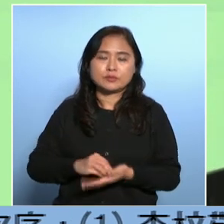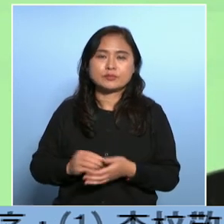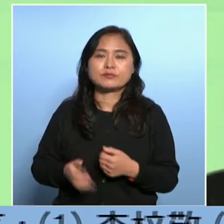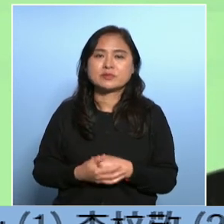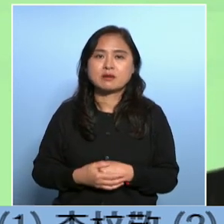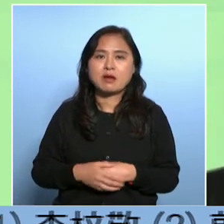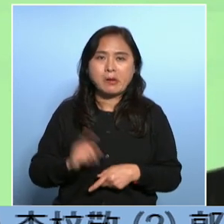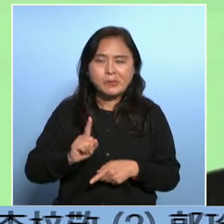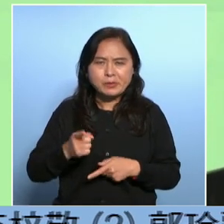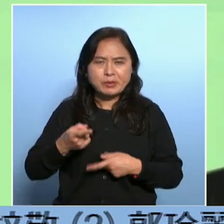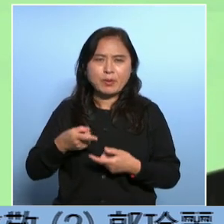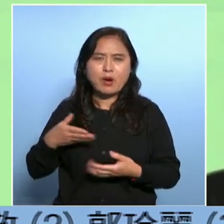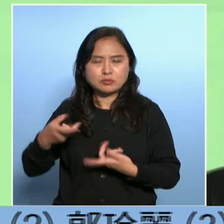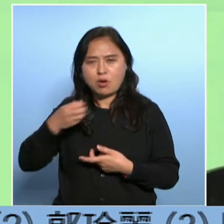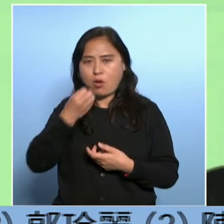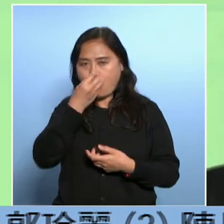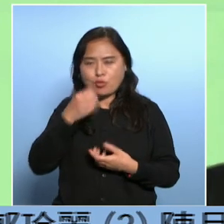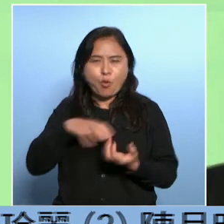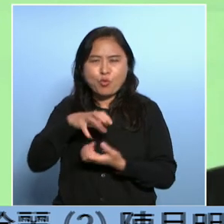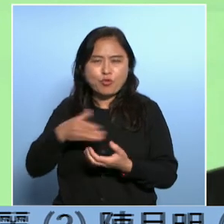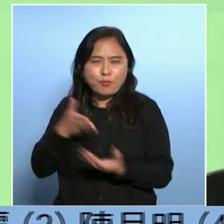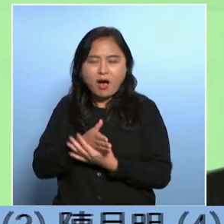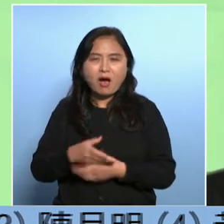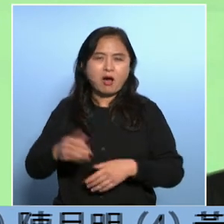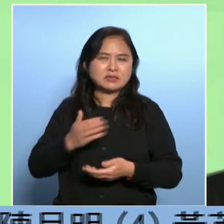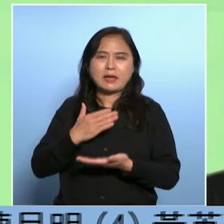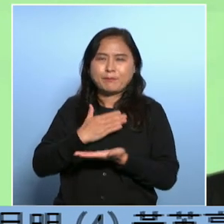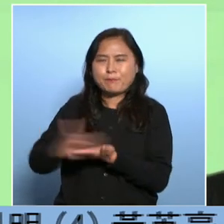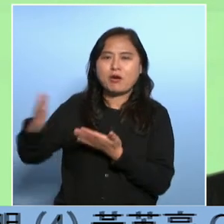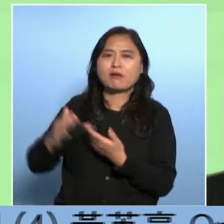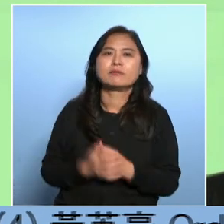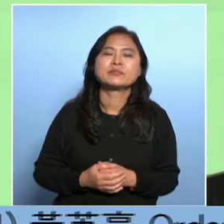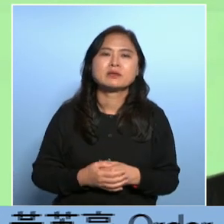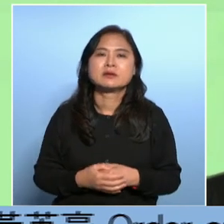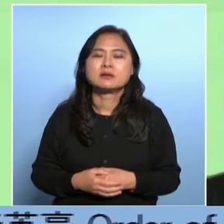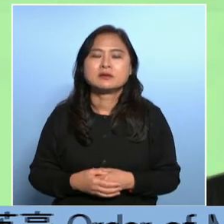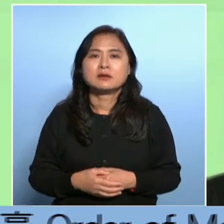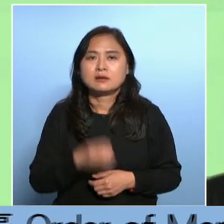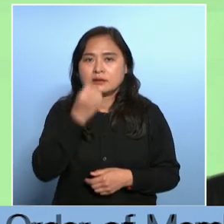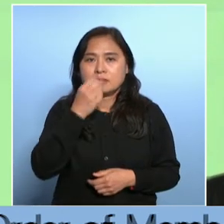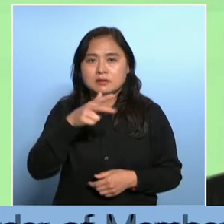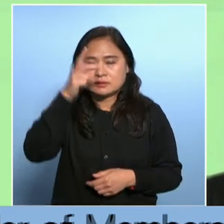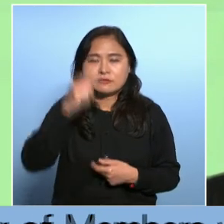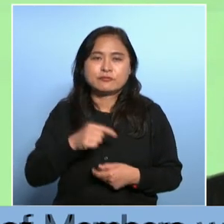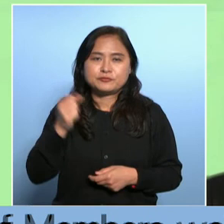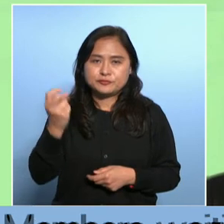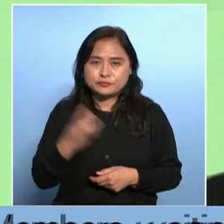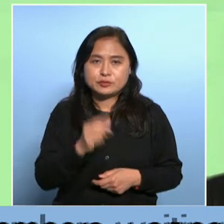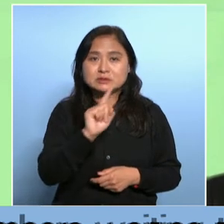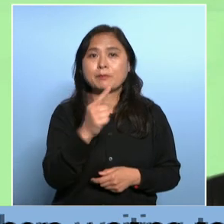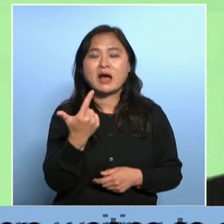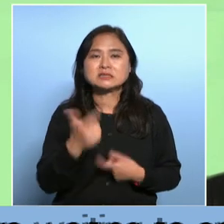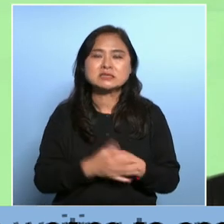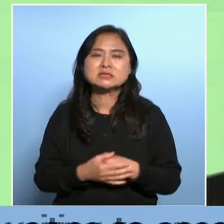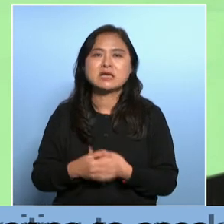best and also do their part in fighting against the